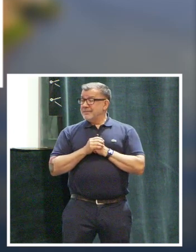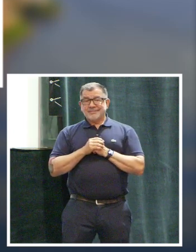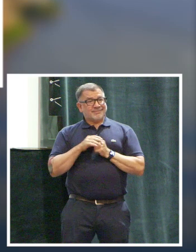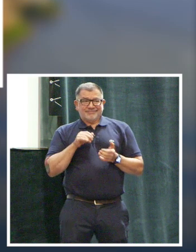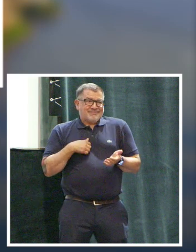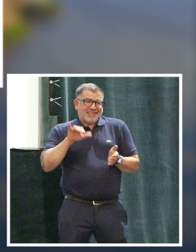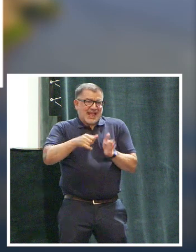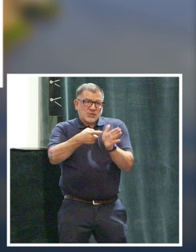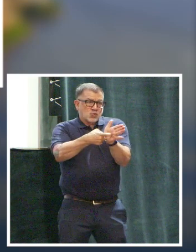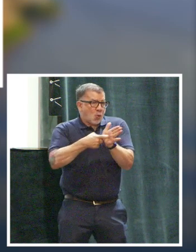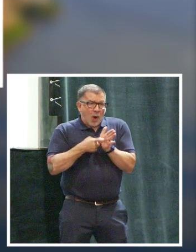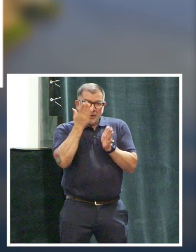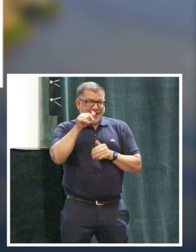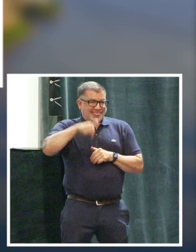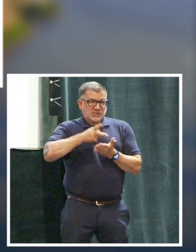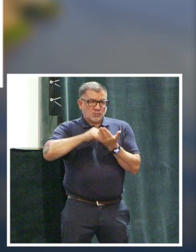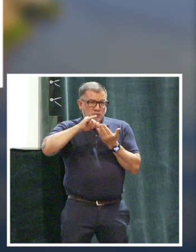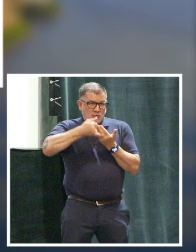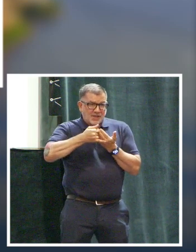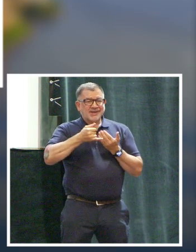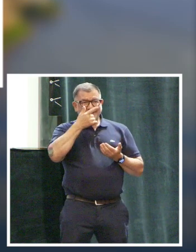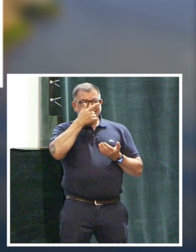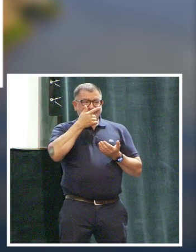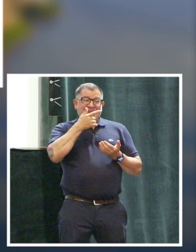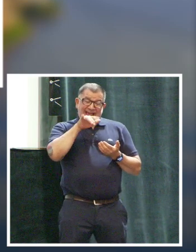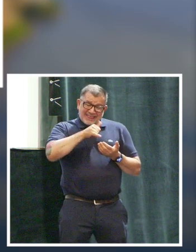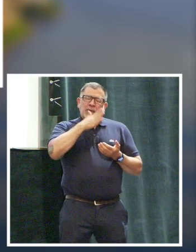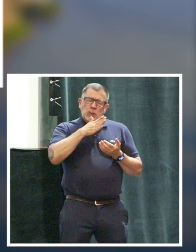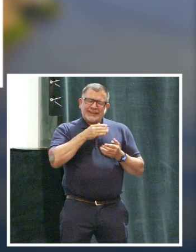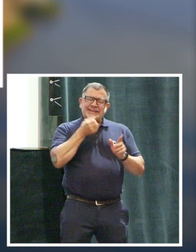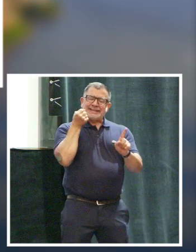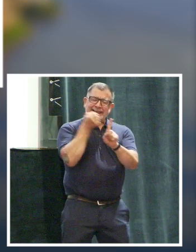necessity of the project. It does have a significant impact on trees in this area